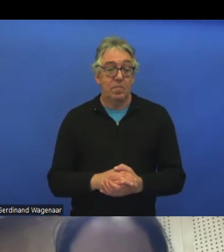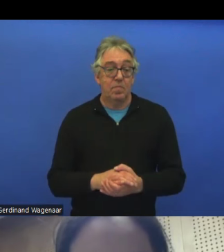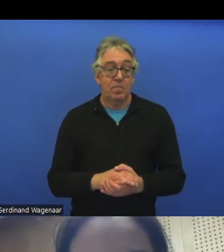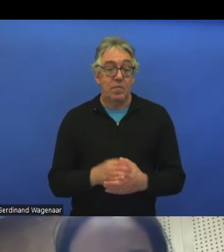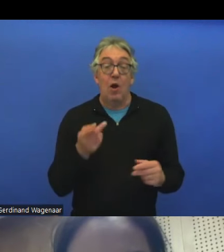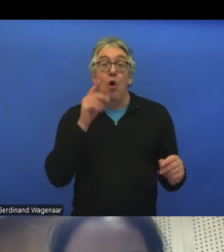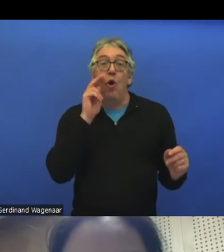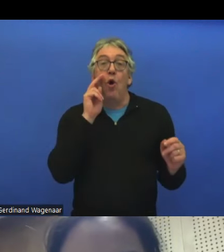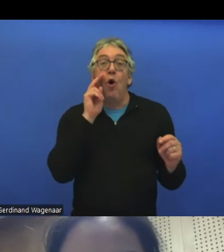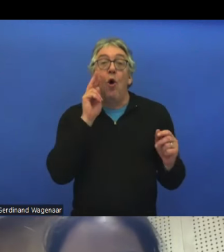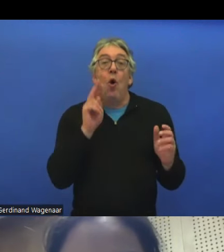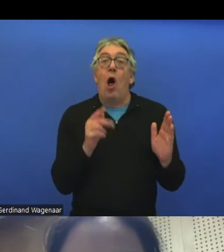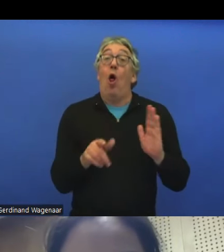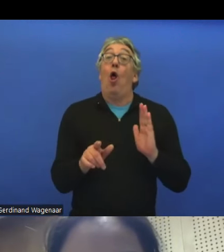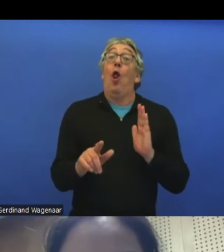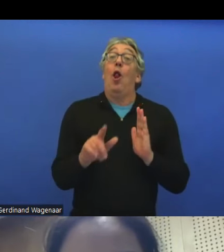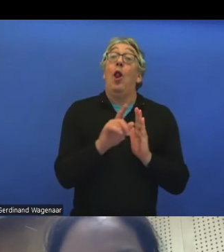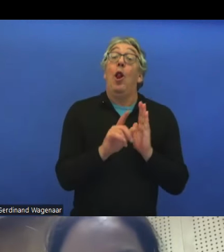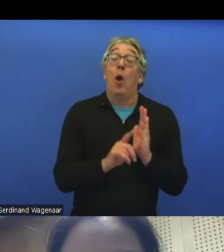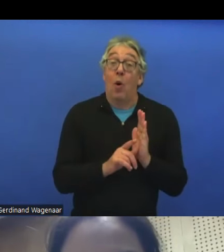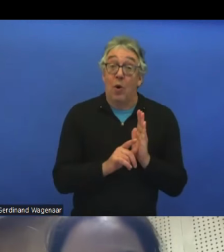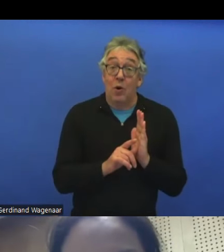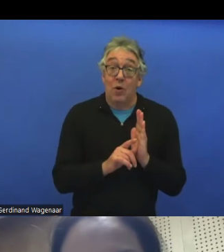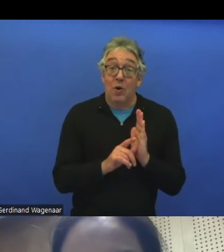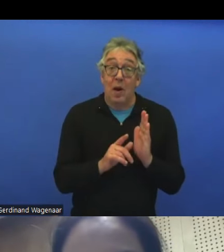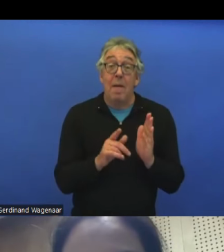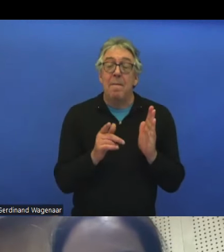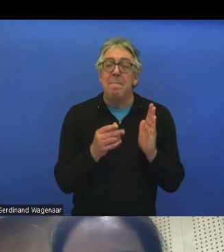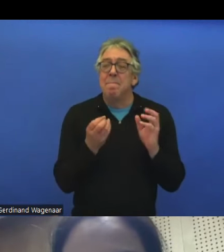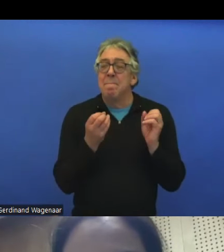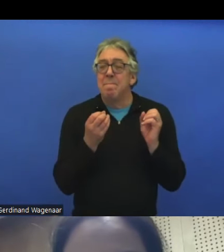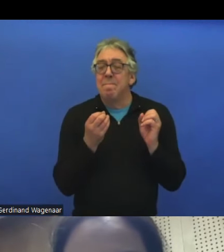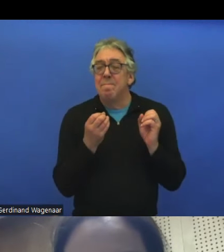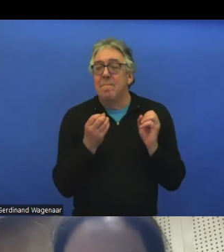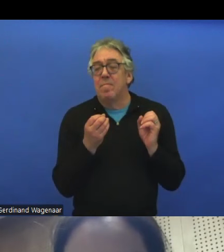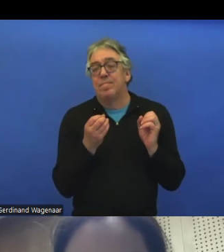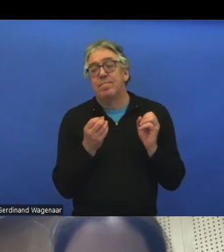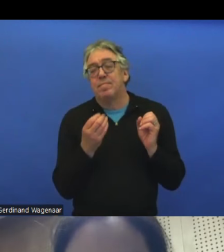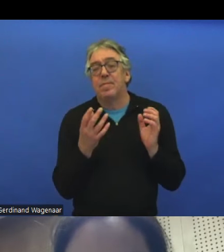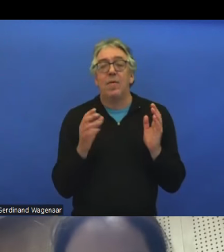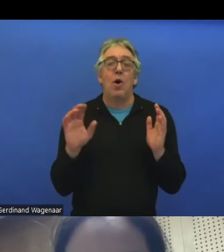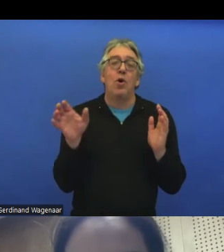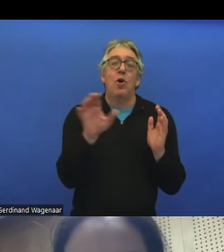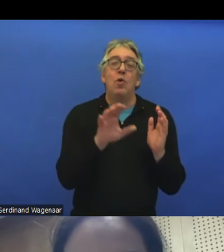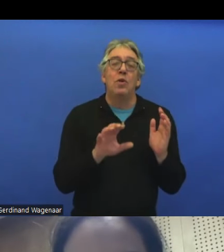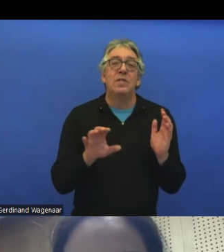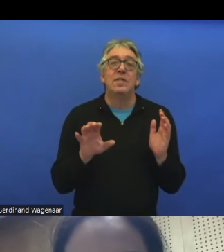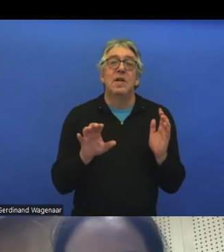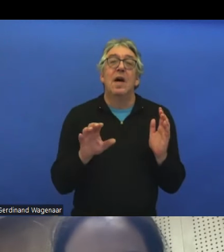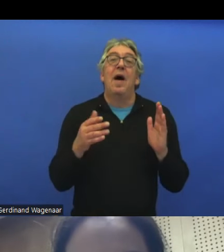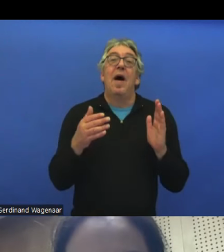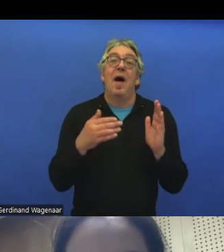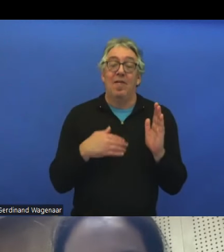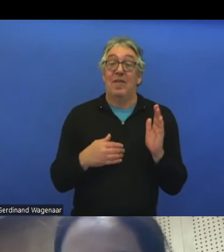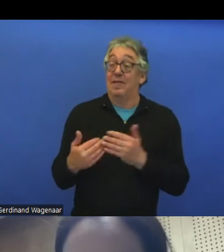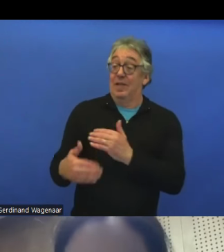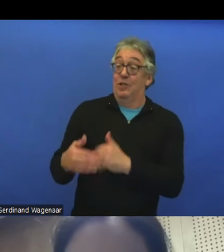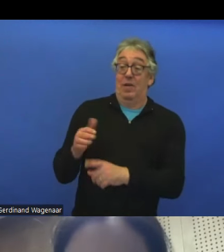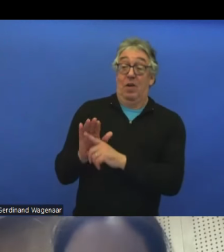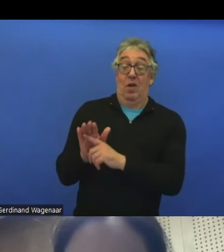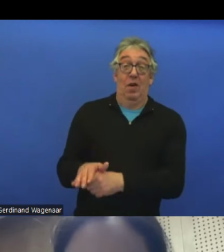discrimination is mostly included in provisions relating to naturalization and